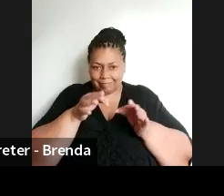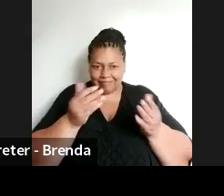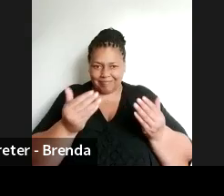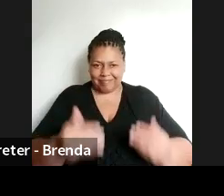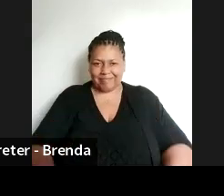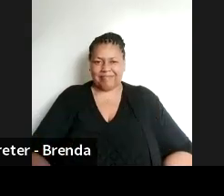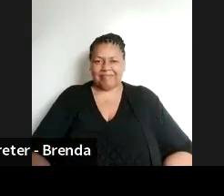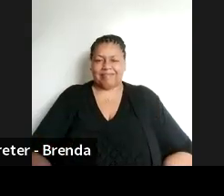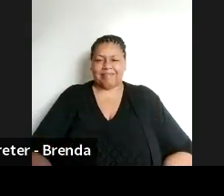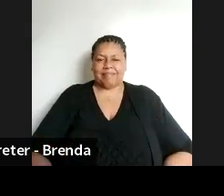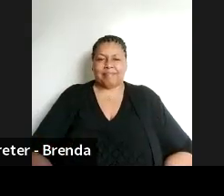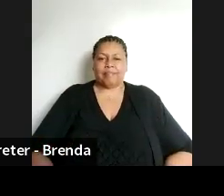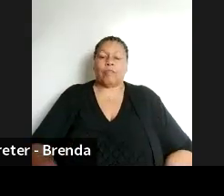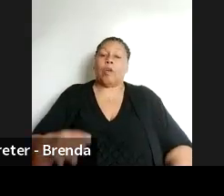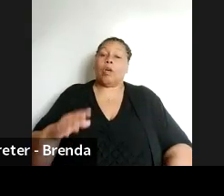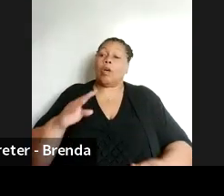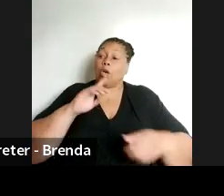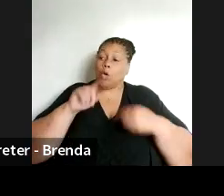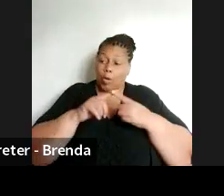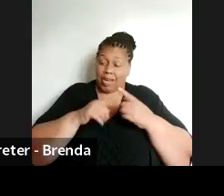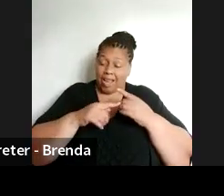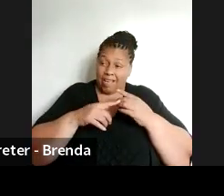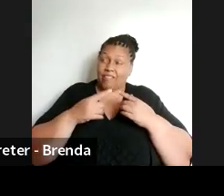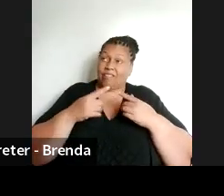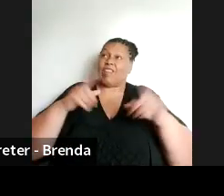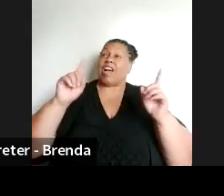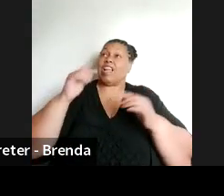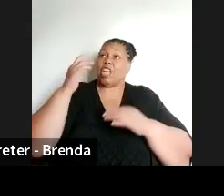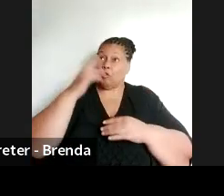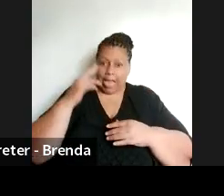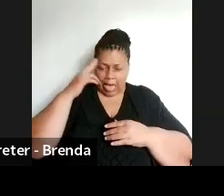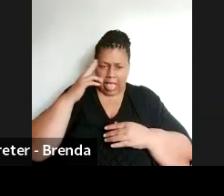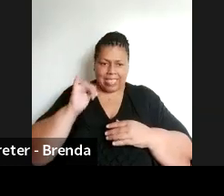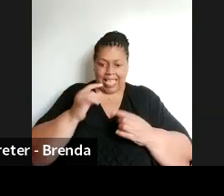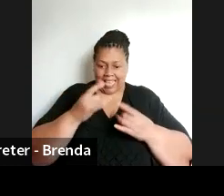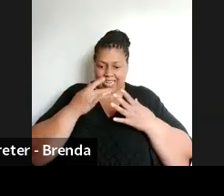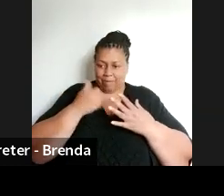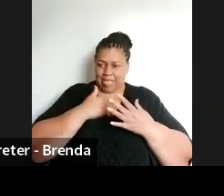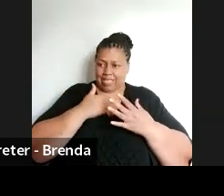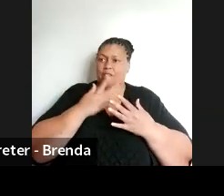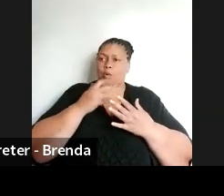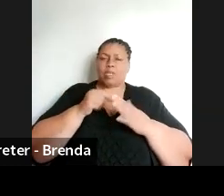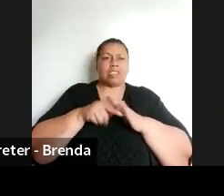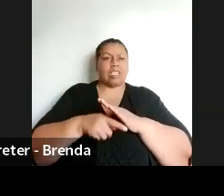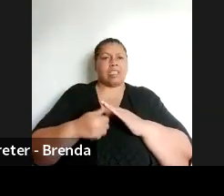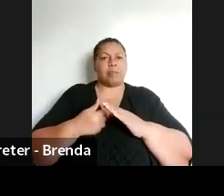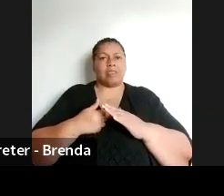When I finally realized that hating myself was actually killing me, and understanding that